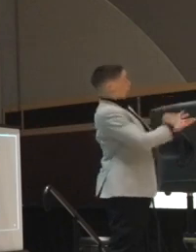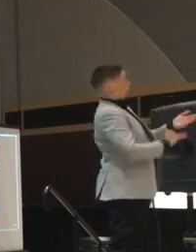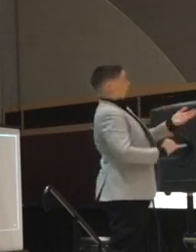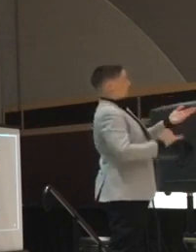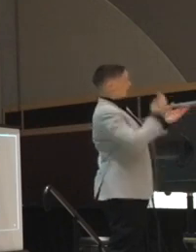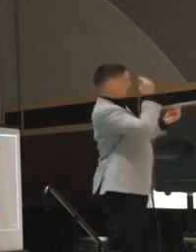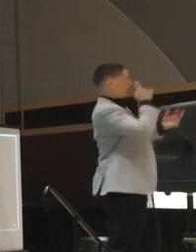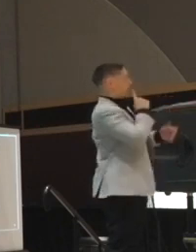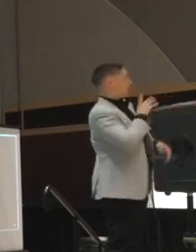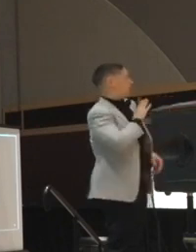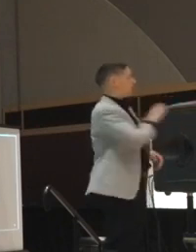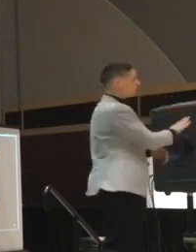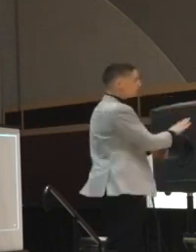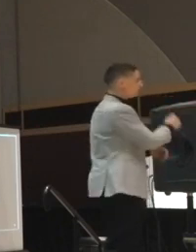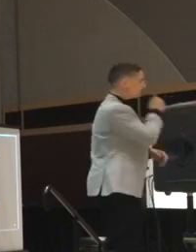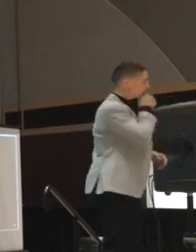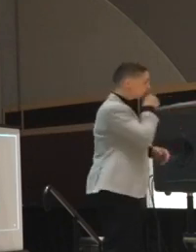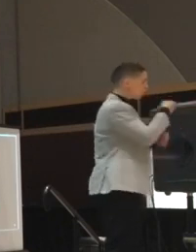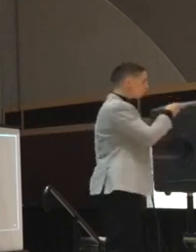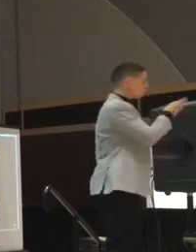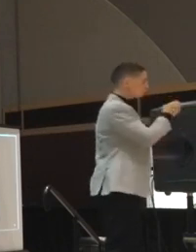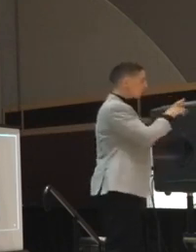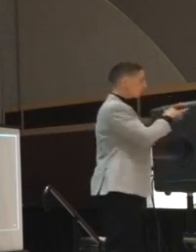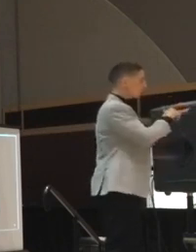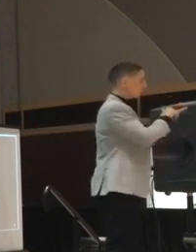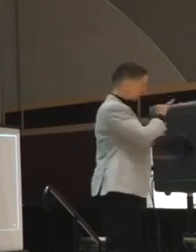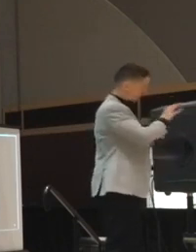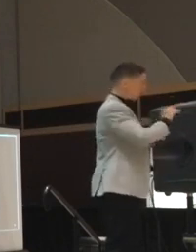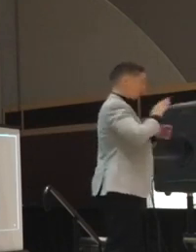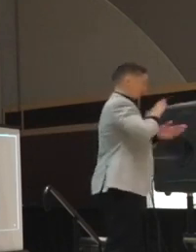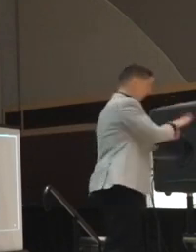So the company shuts down. I can think of equipment